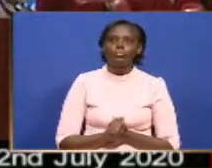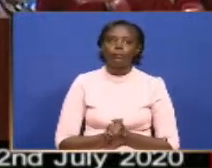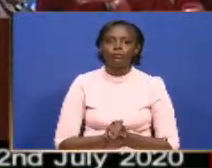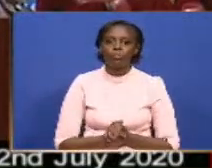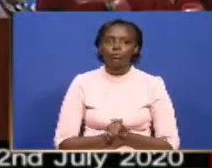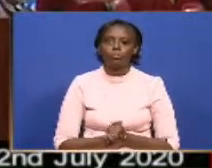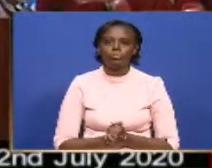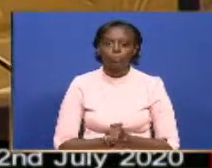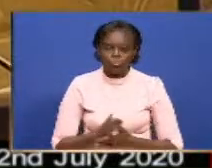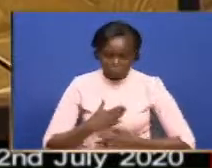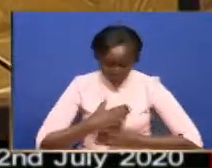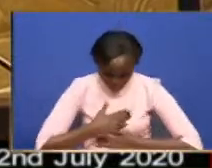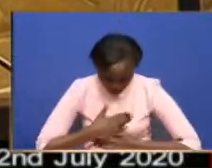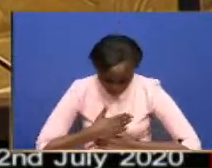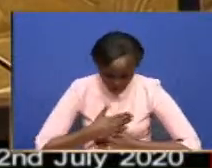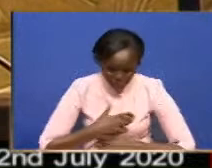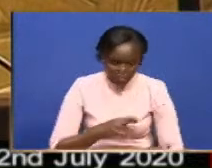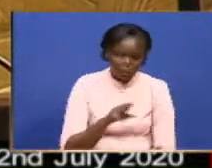Honorable Mauka Maure.